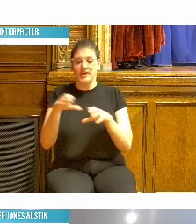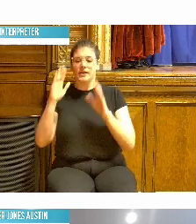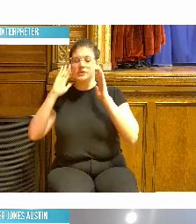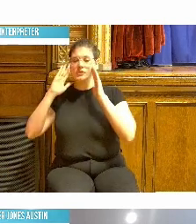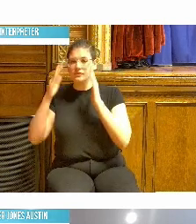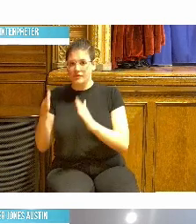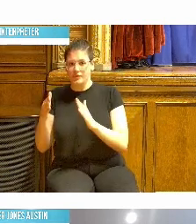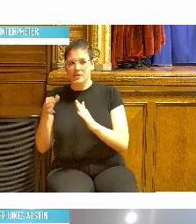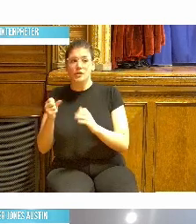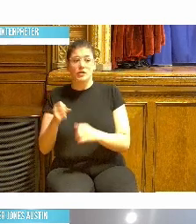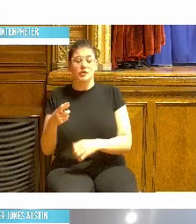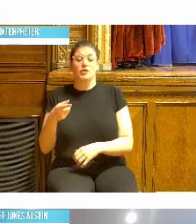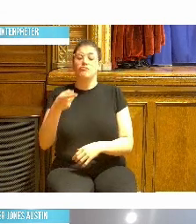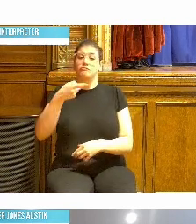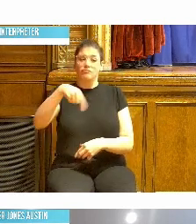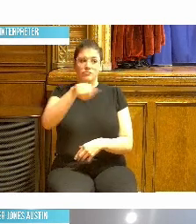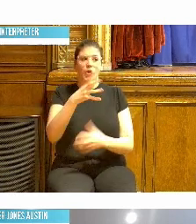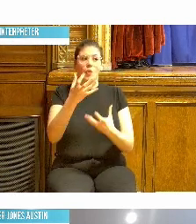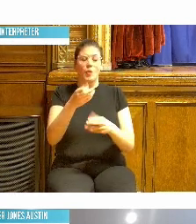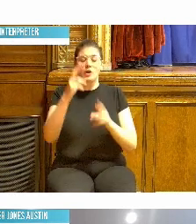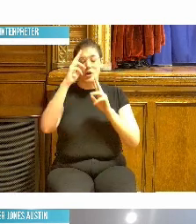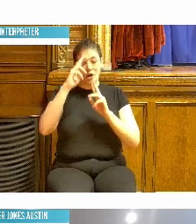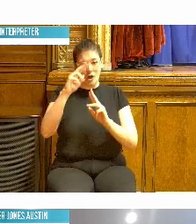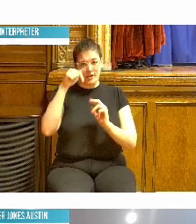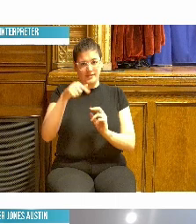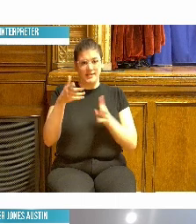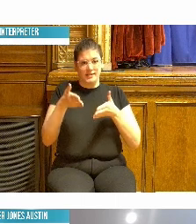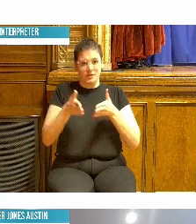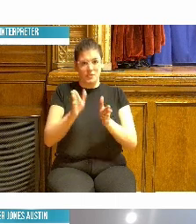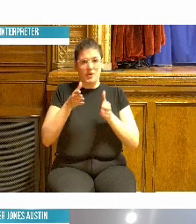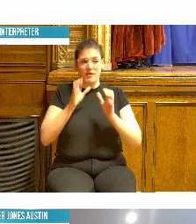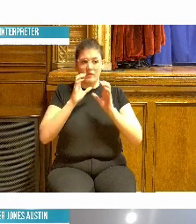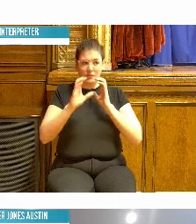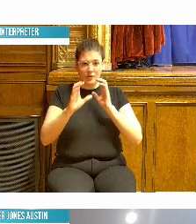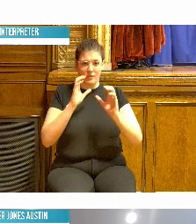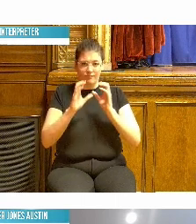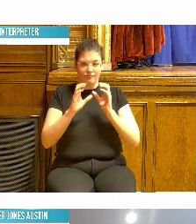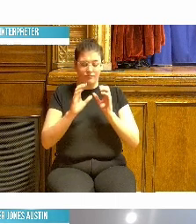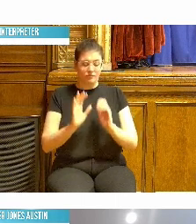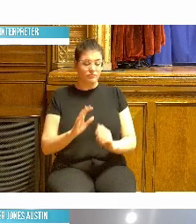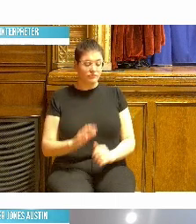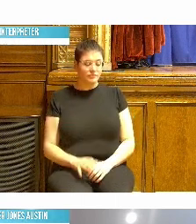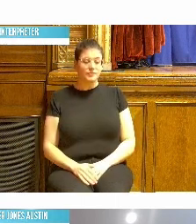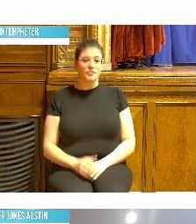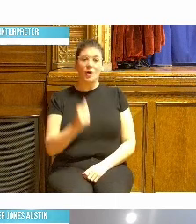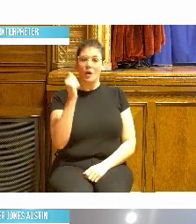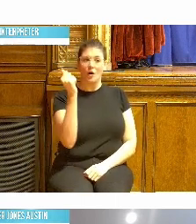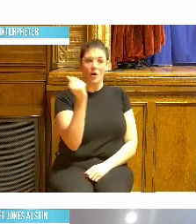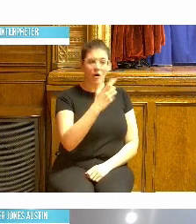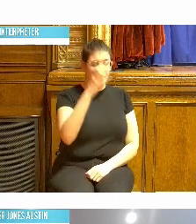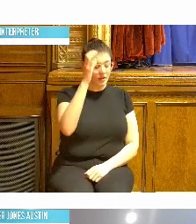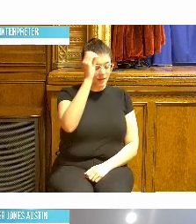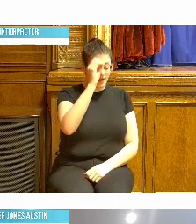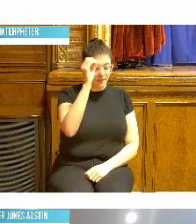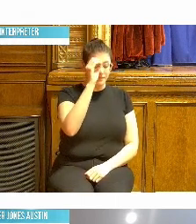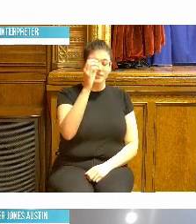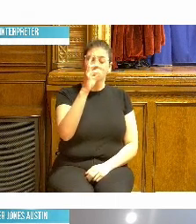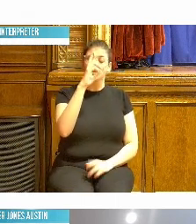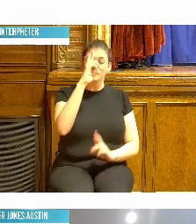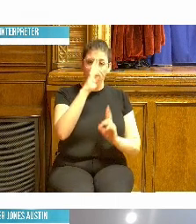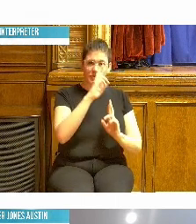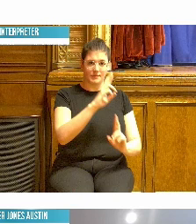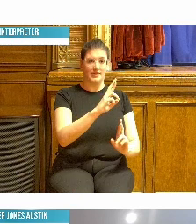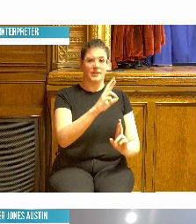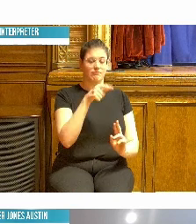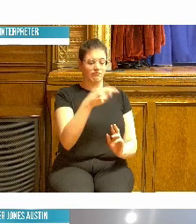ways that we will communicate. So we ask that you respect every voice. Every person here has the right to speak and be heard. And we